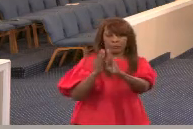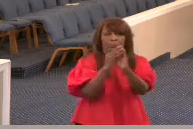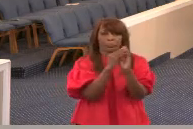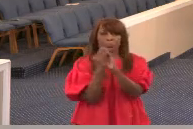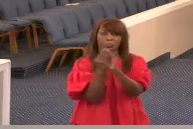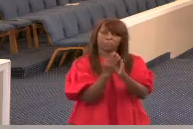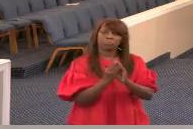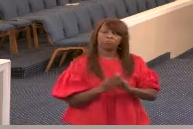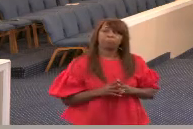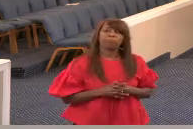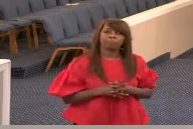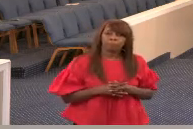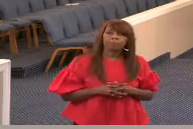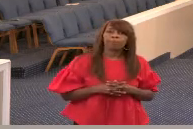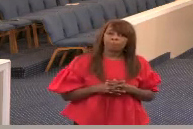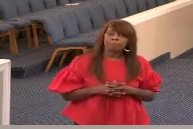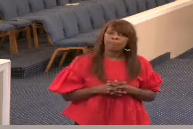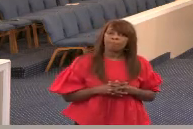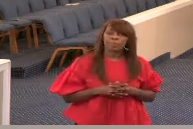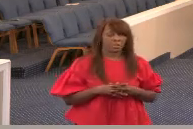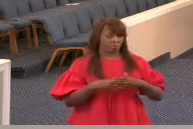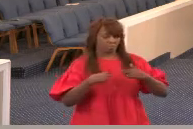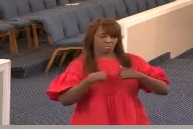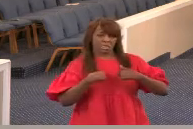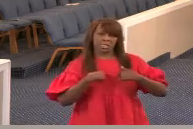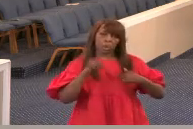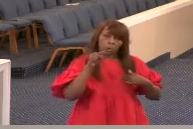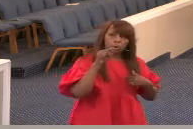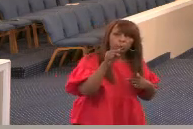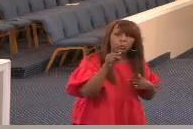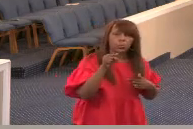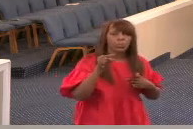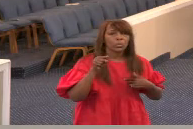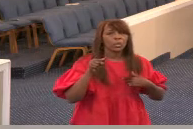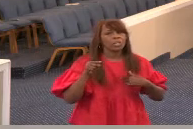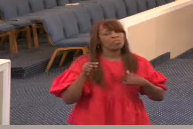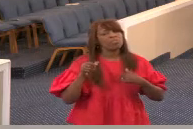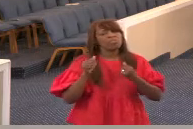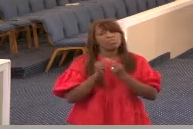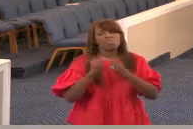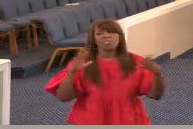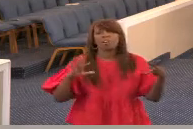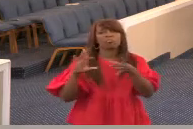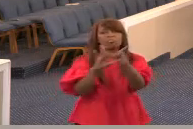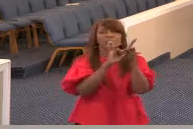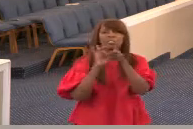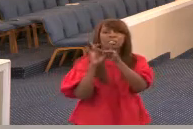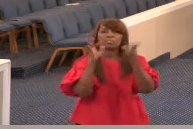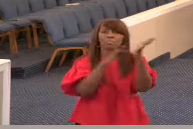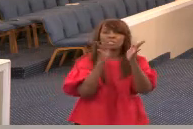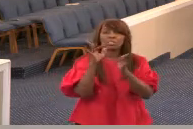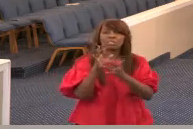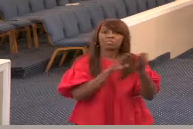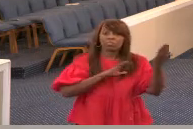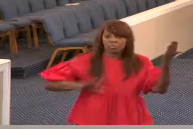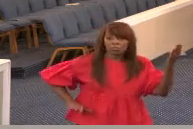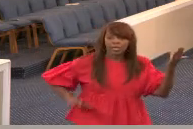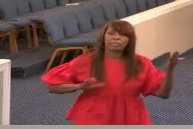where would you be? Where would I be? Where would we be if we didn't have a relationship with Jesus Christ?